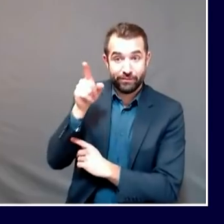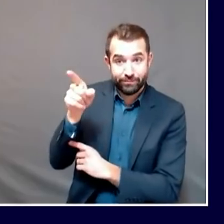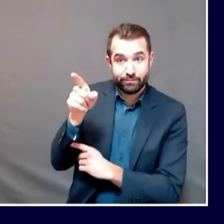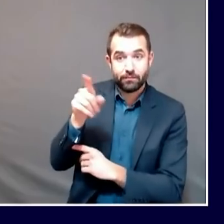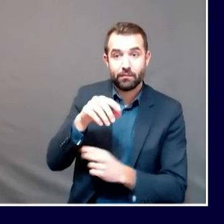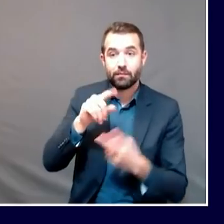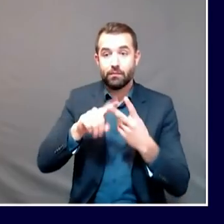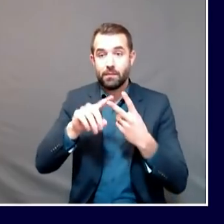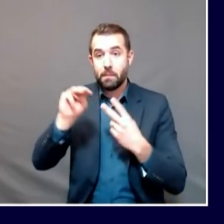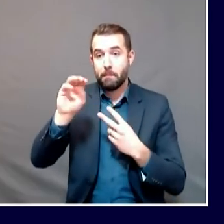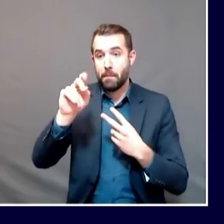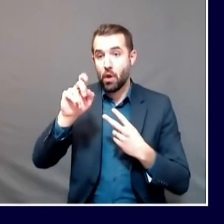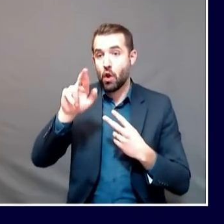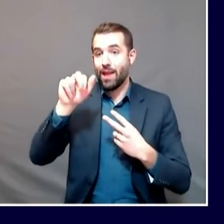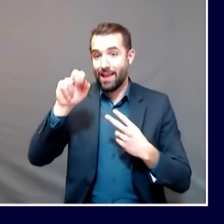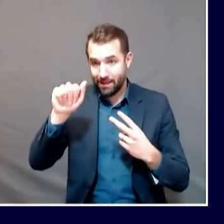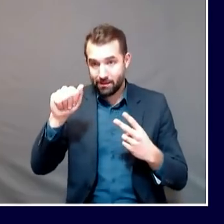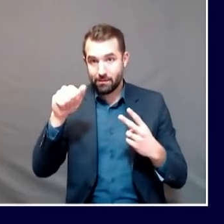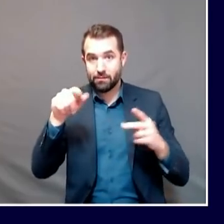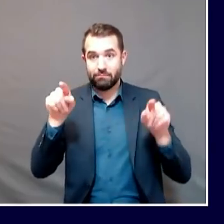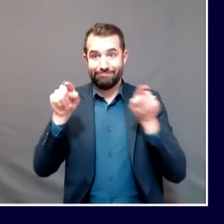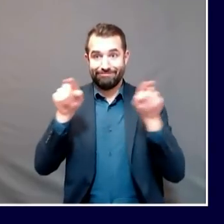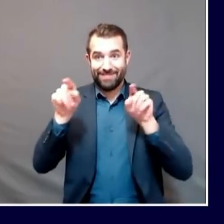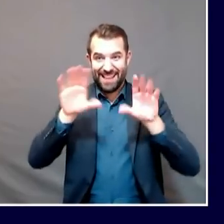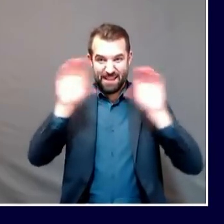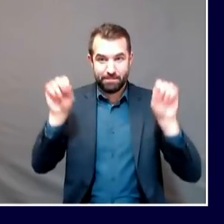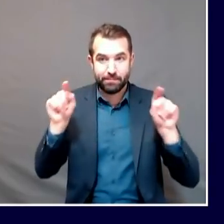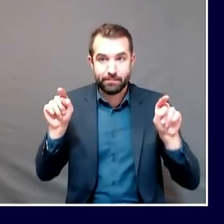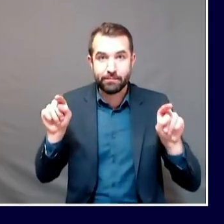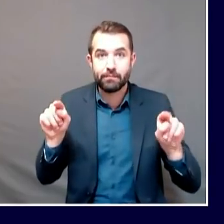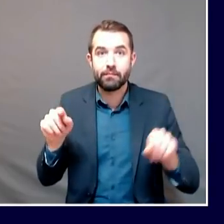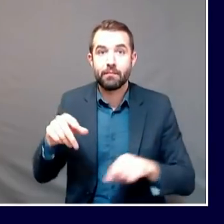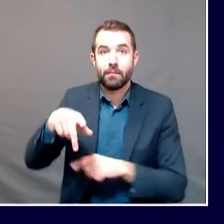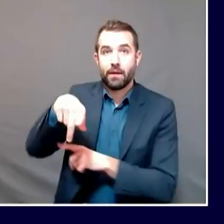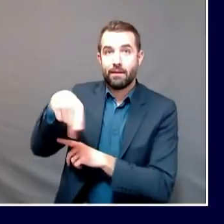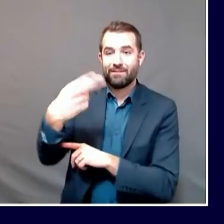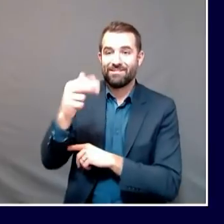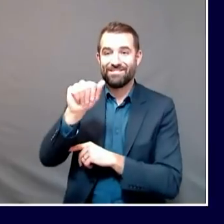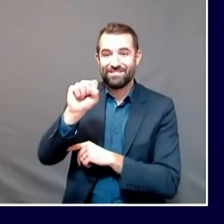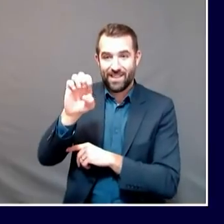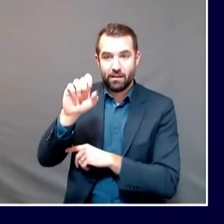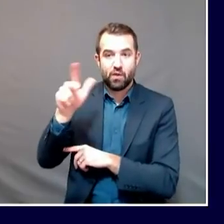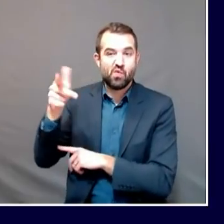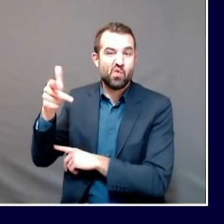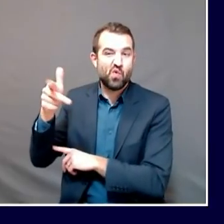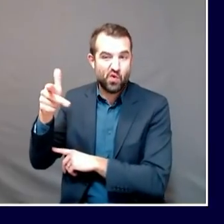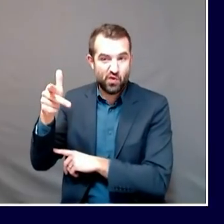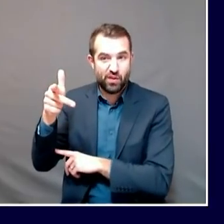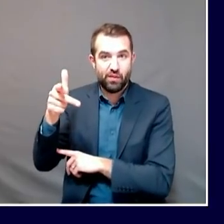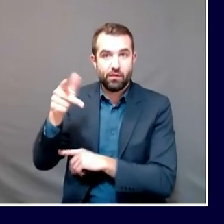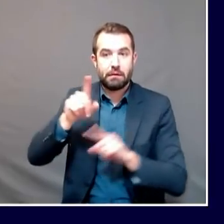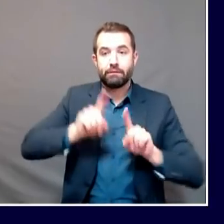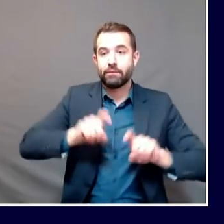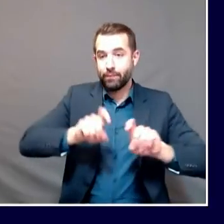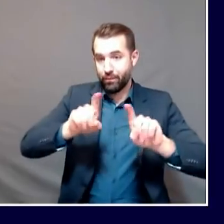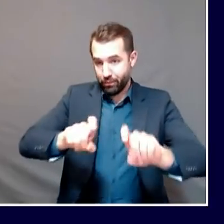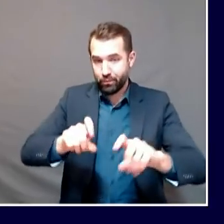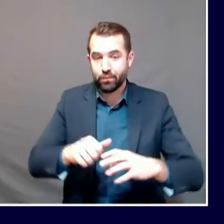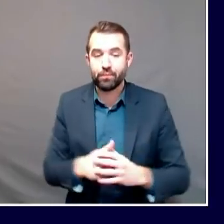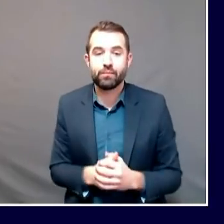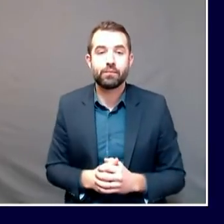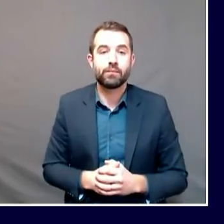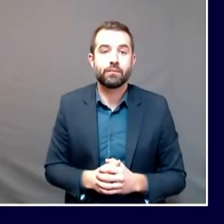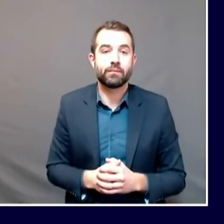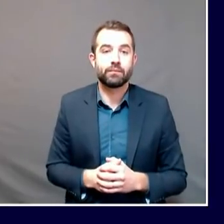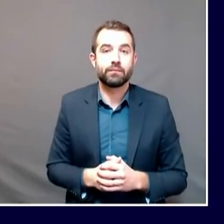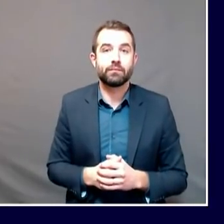their massive phase 3 clinical trials. These trials were conducted by independent bodies, for example, or